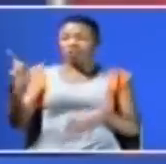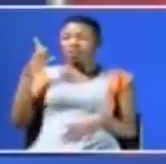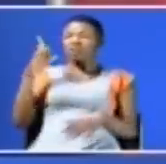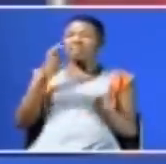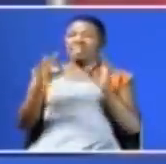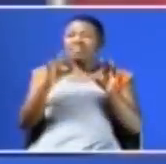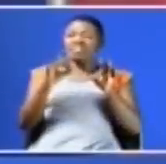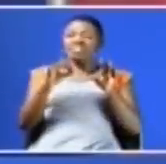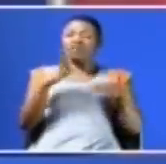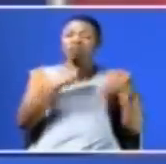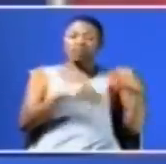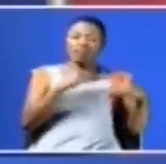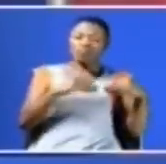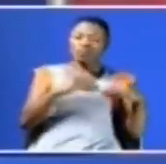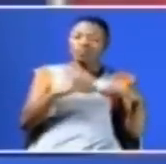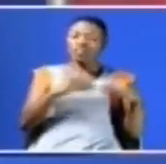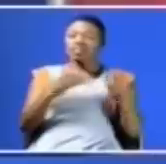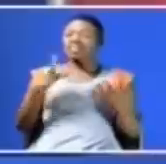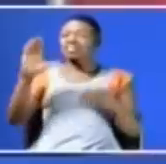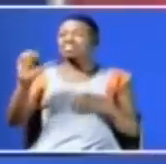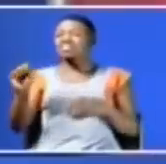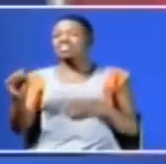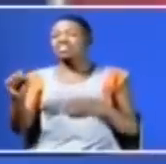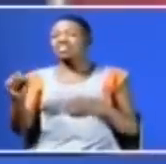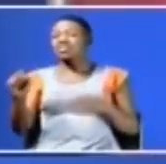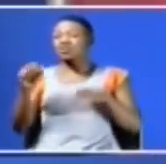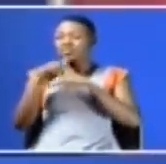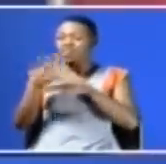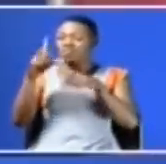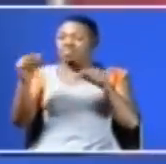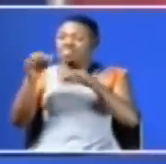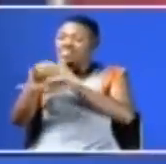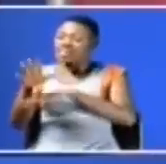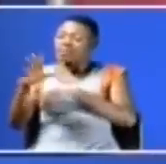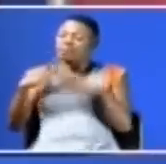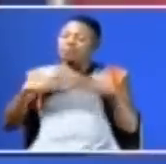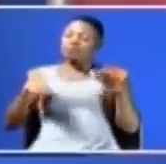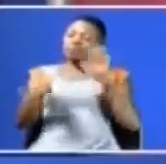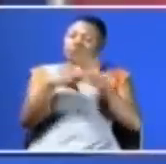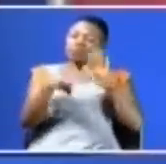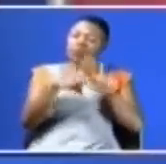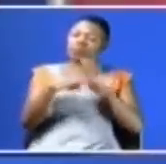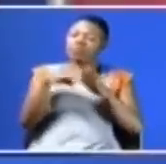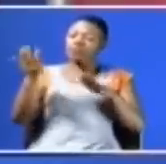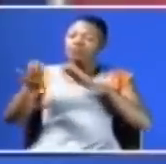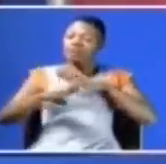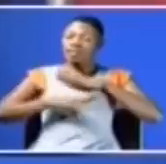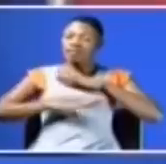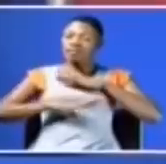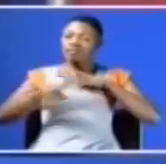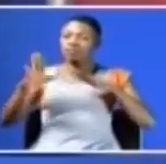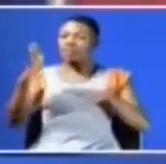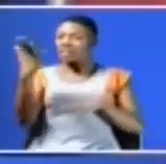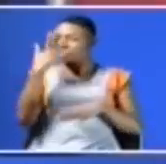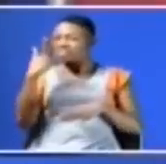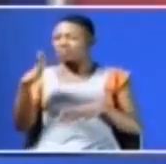it's corruption at that level of cabinet and, you know, very civil, you send a message by sending people home. It's enough for you to be ashamed in the